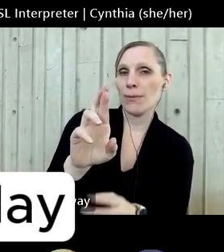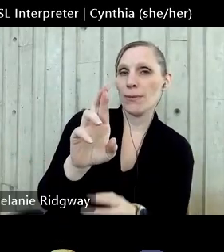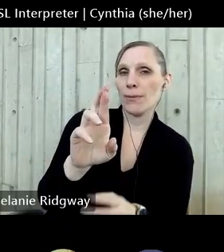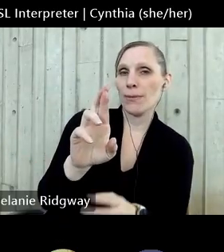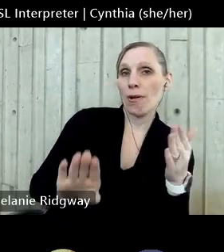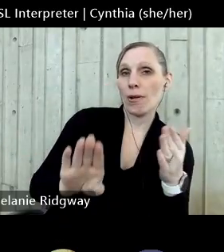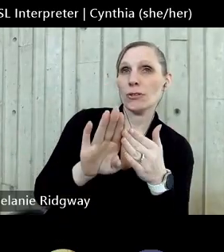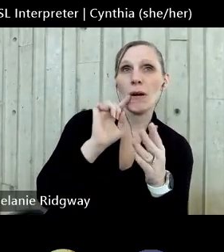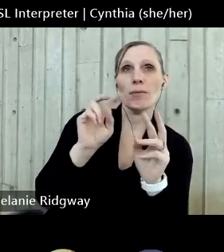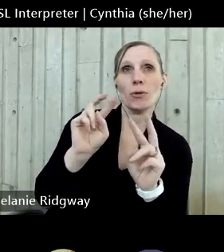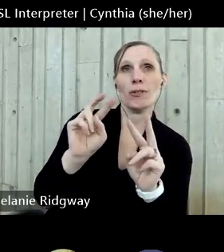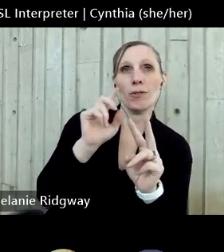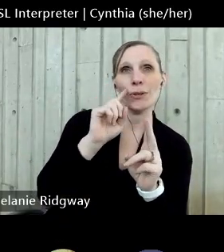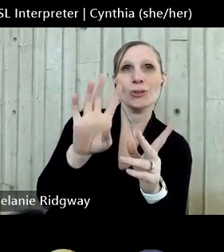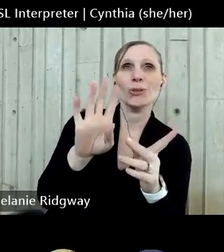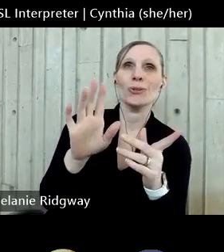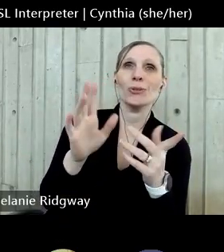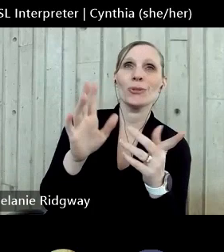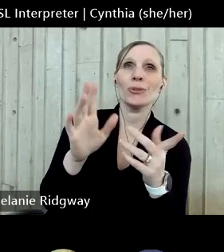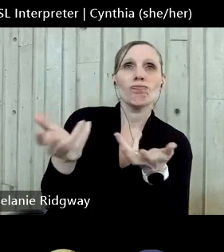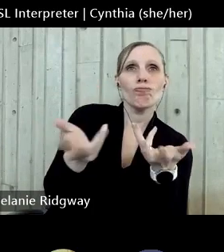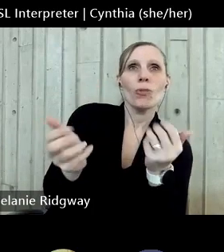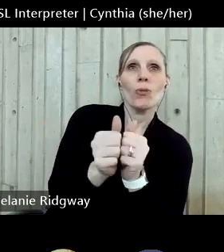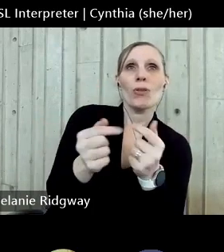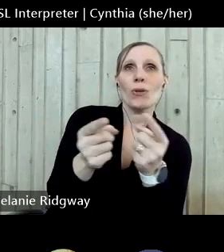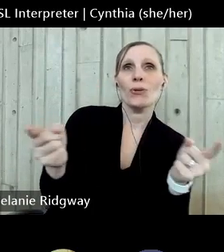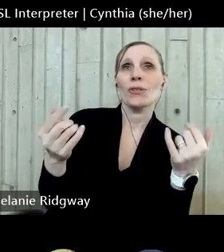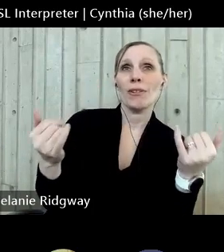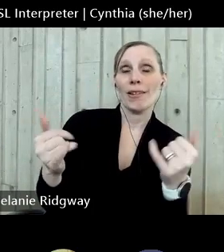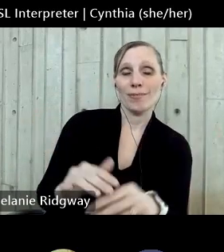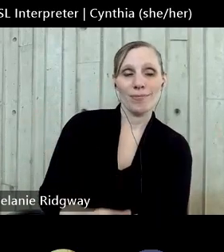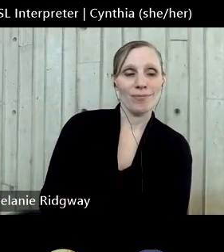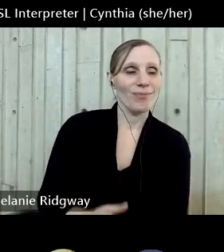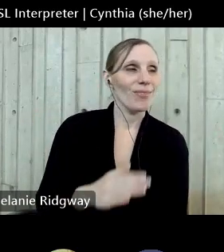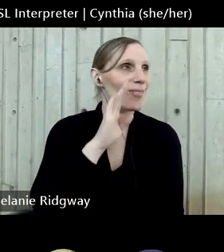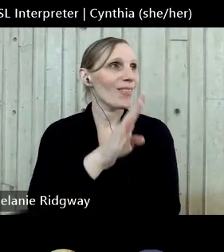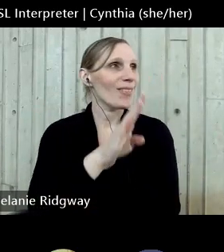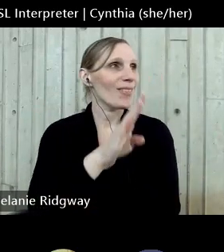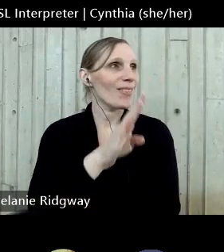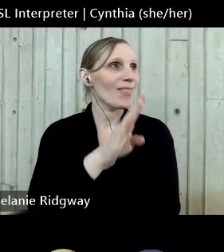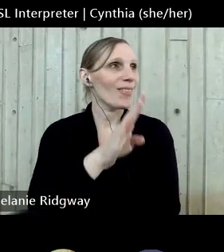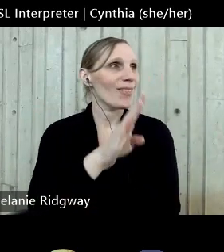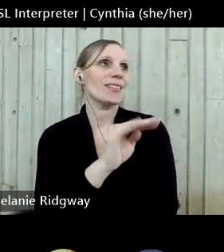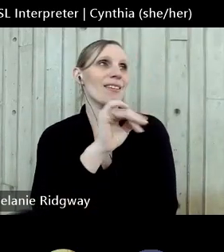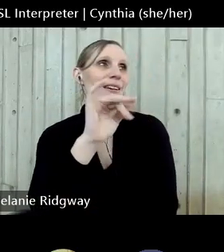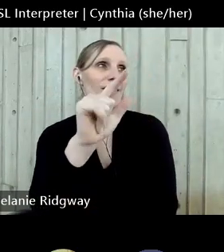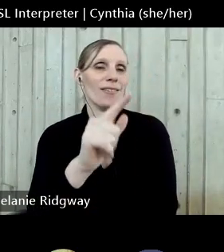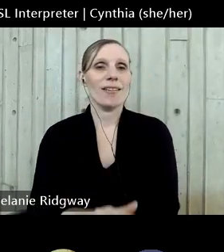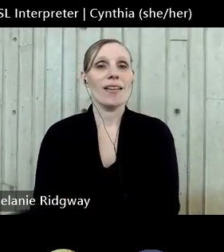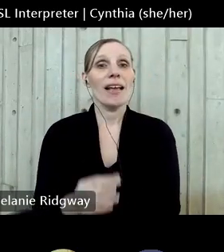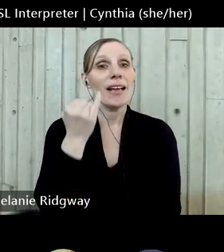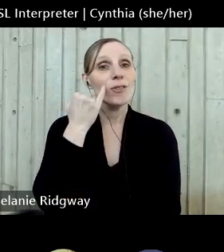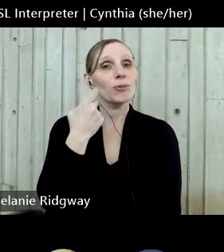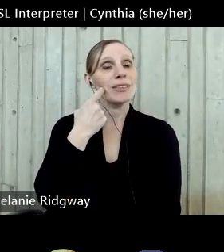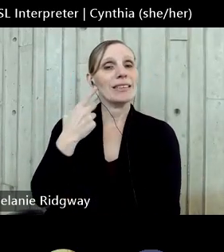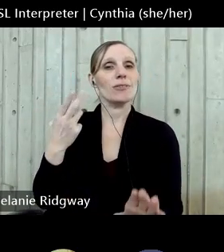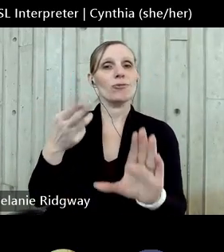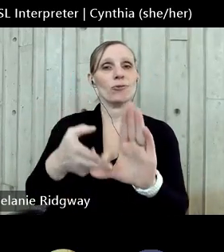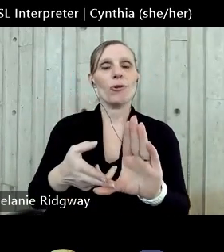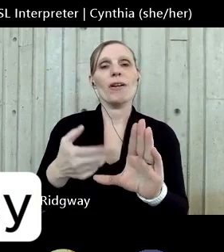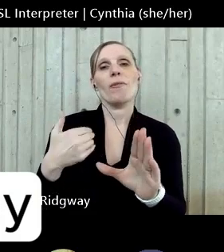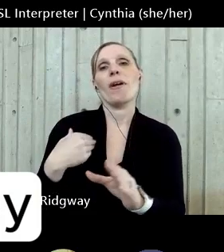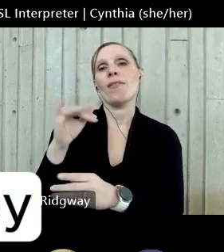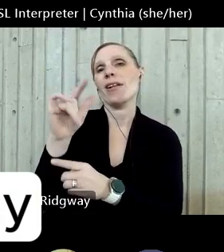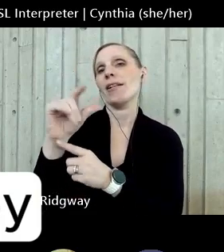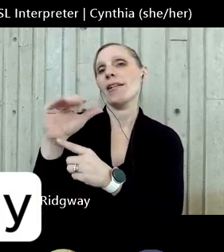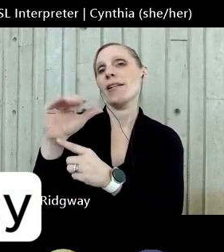guys today this afternoon for our session. Thanks, Niall. If you've just joined us, there is a link to the slides in the